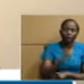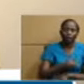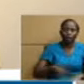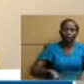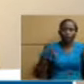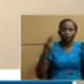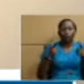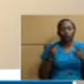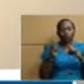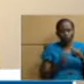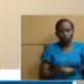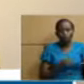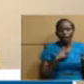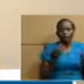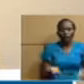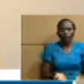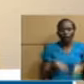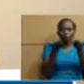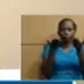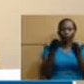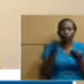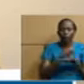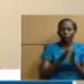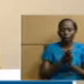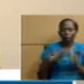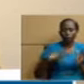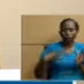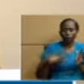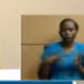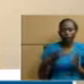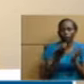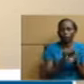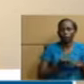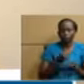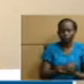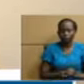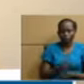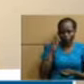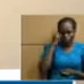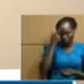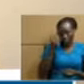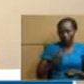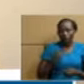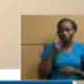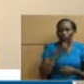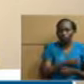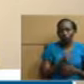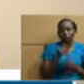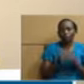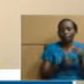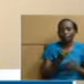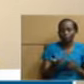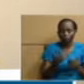that up to a prosperous economy. The government is also implementing social systems meant